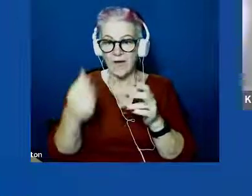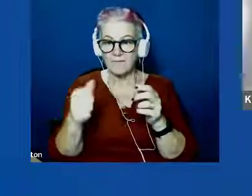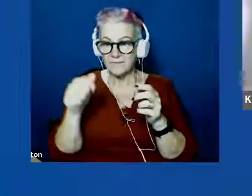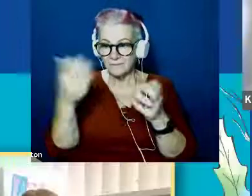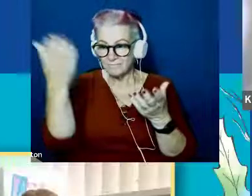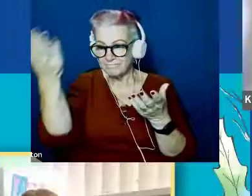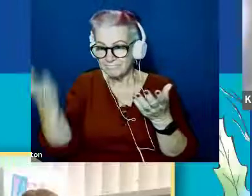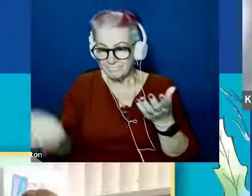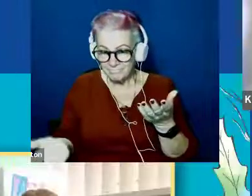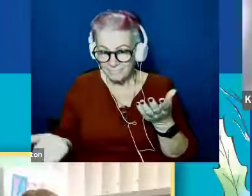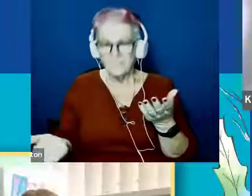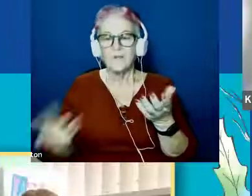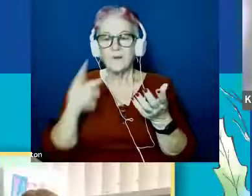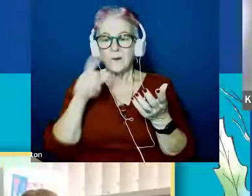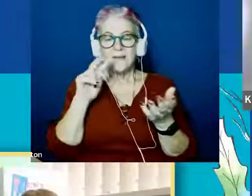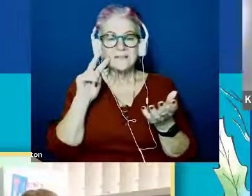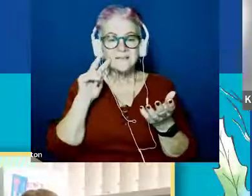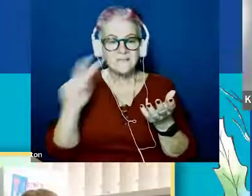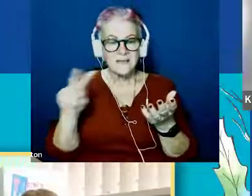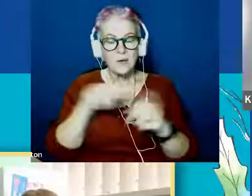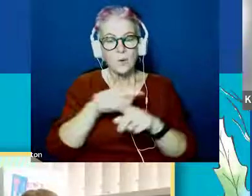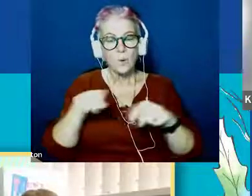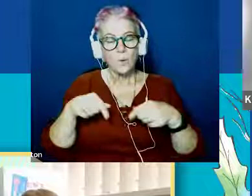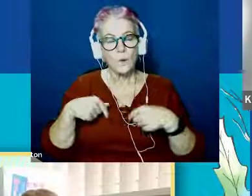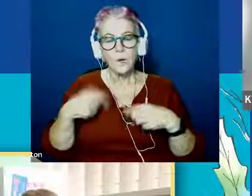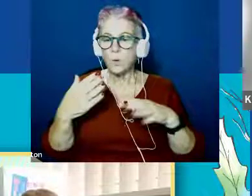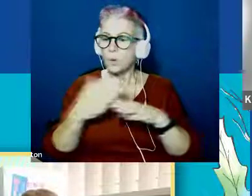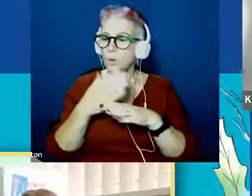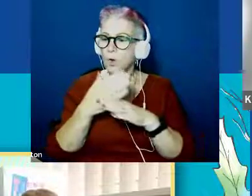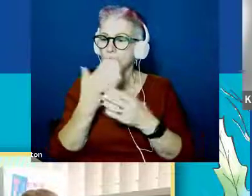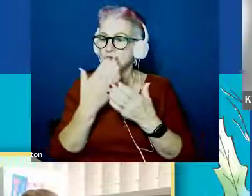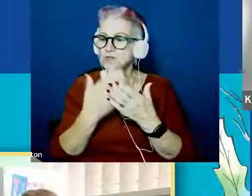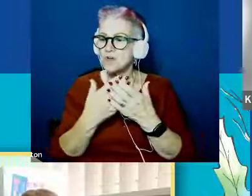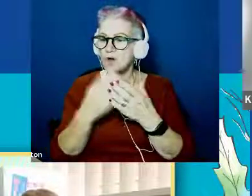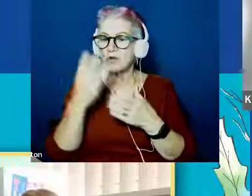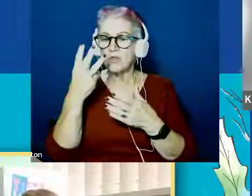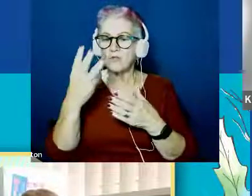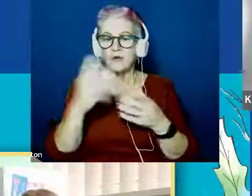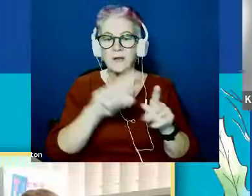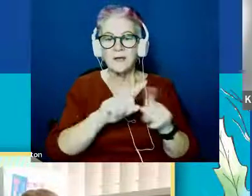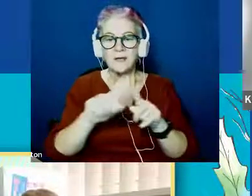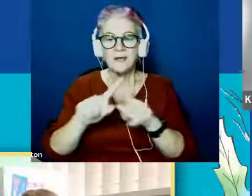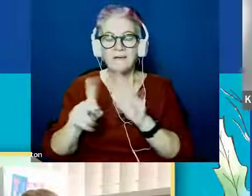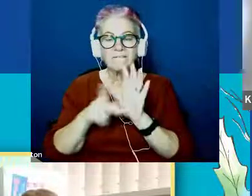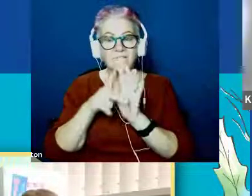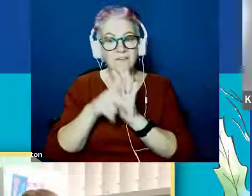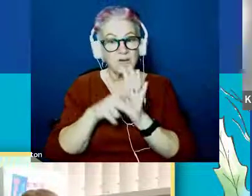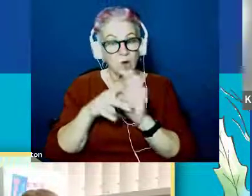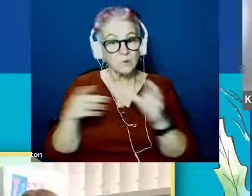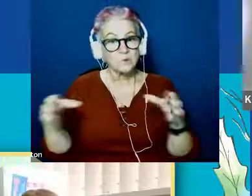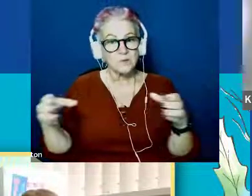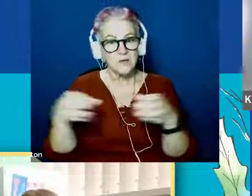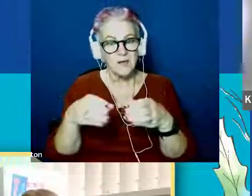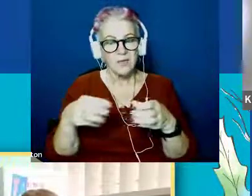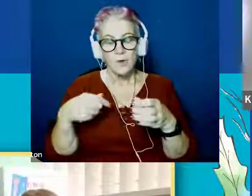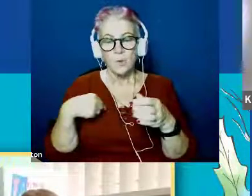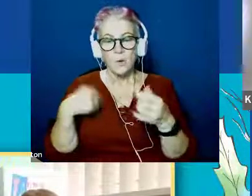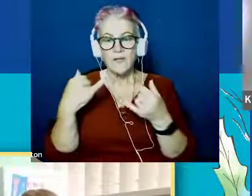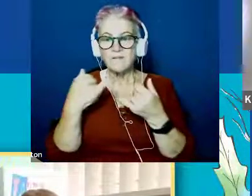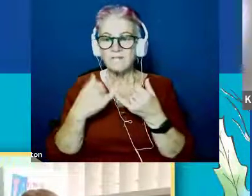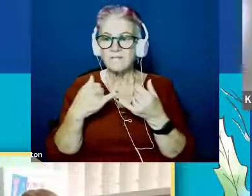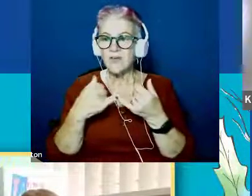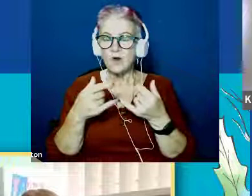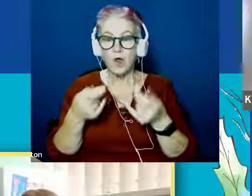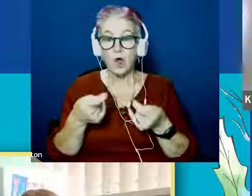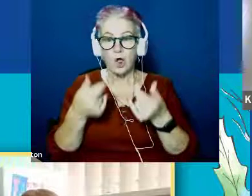ladies. We worked on 3 videos together, and we're very early in